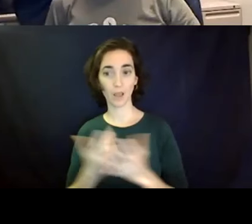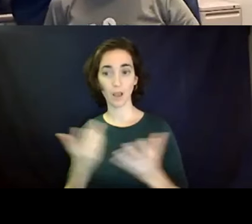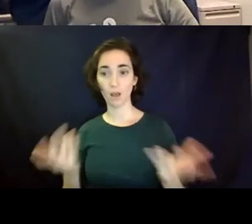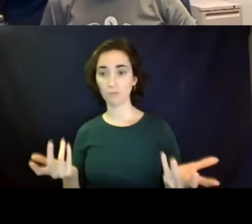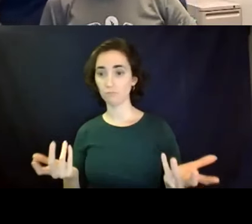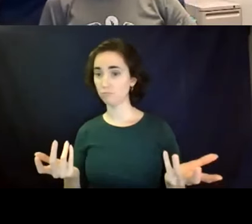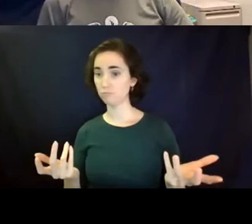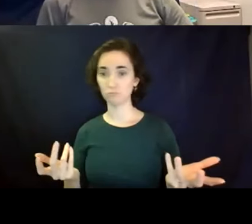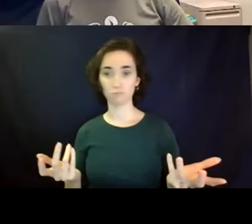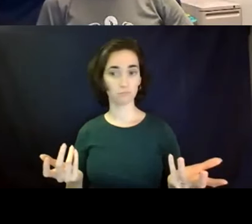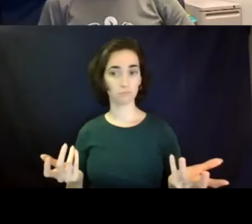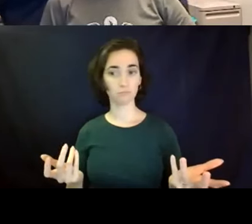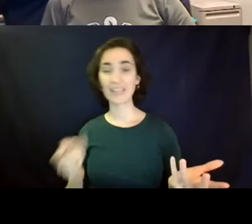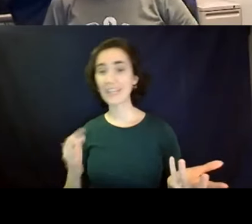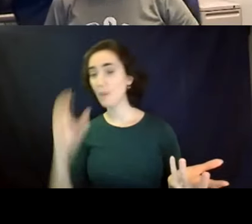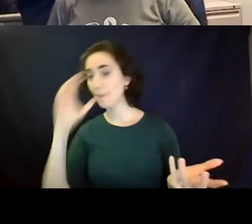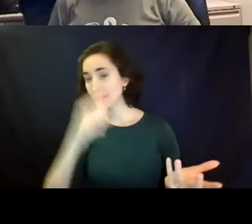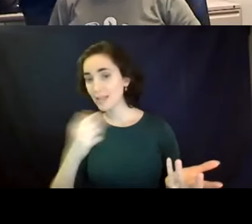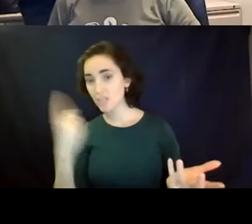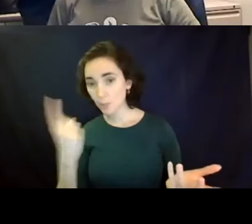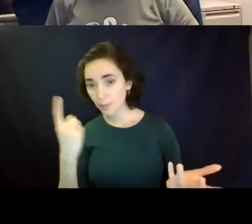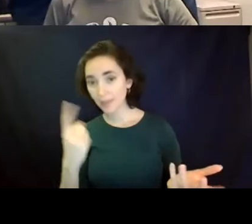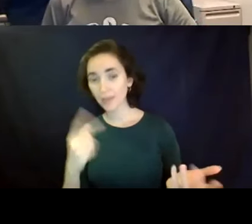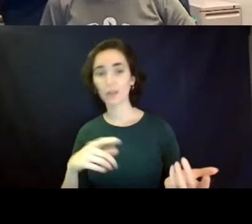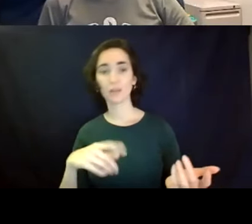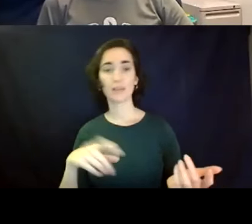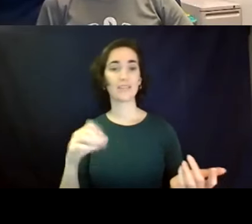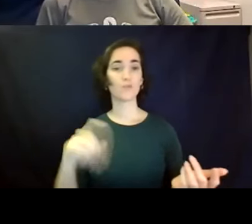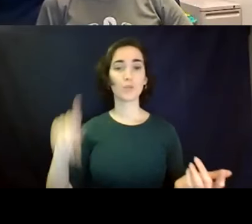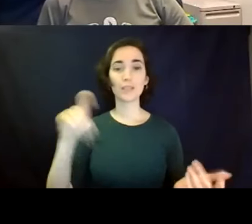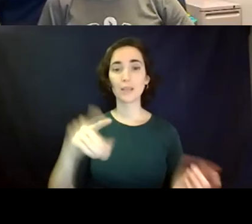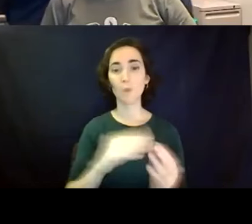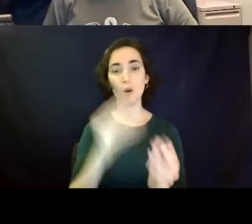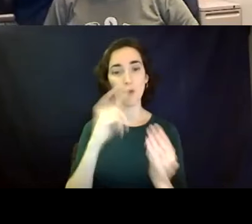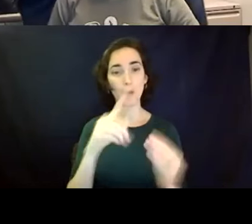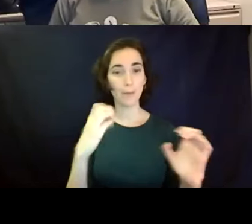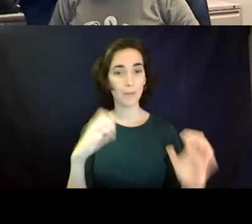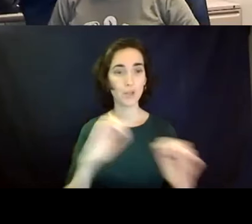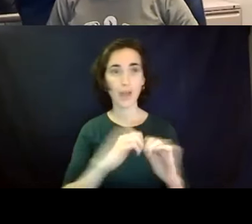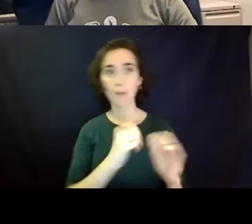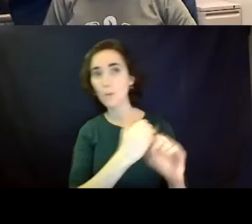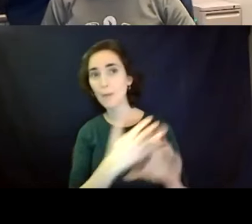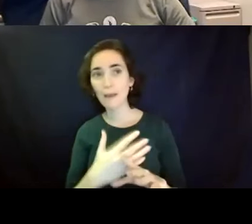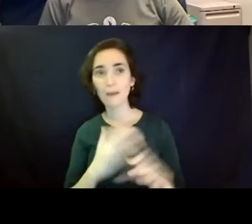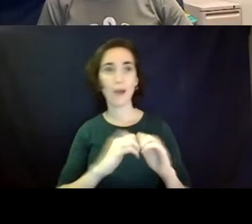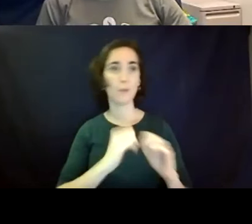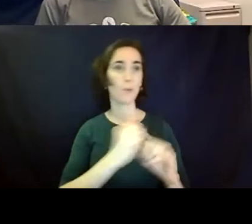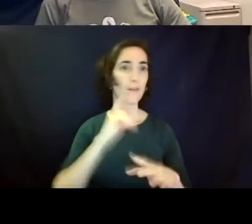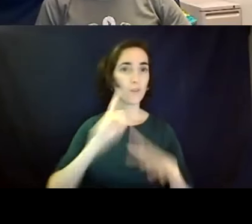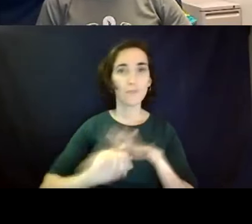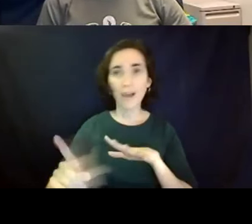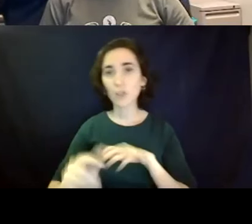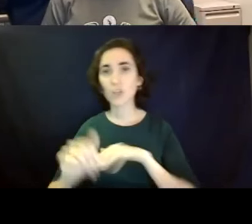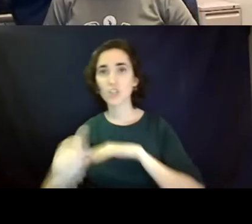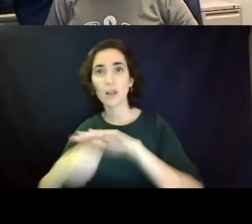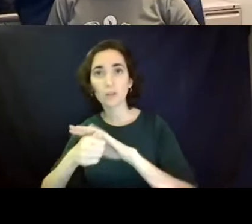in case we missed something, or in case you need more information about emergencies and how to prepare for evacuations and sheltering.